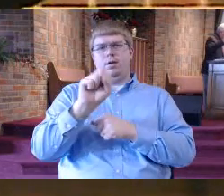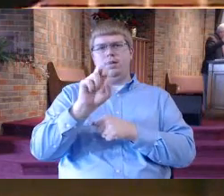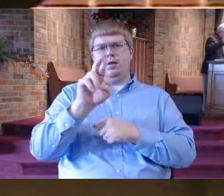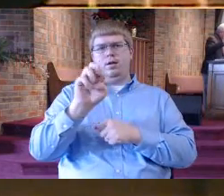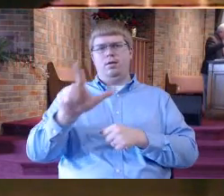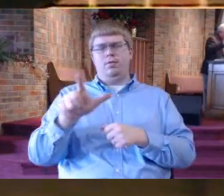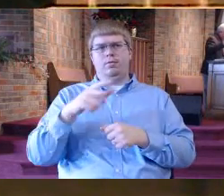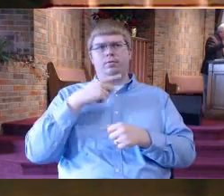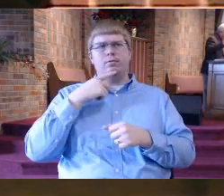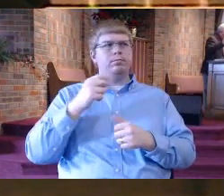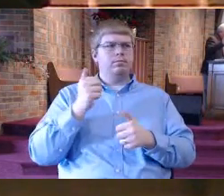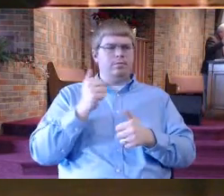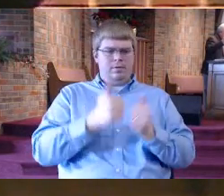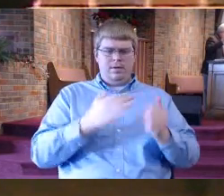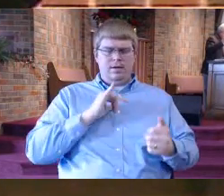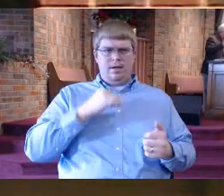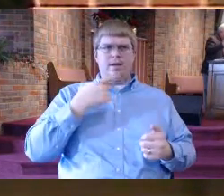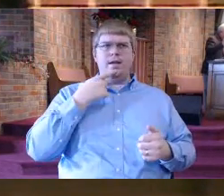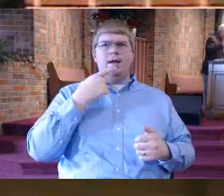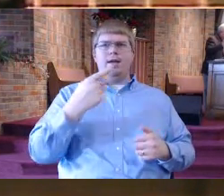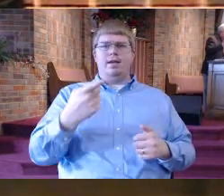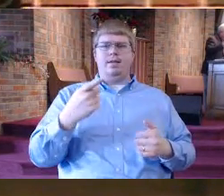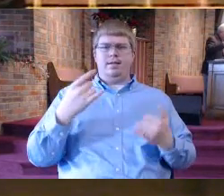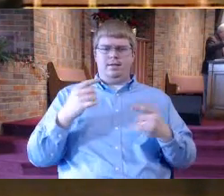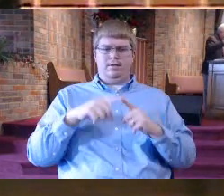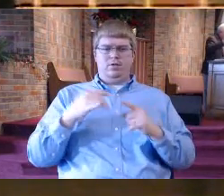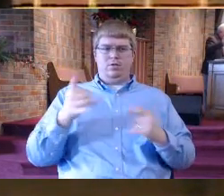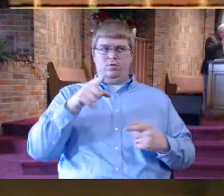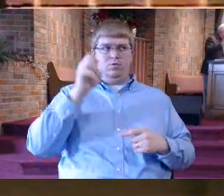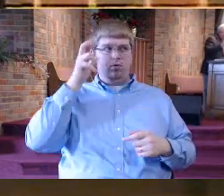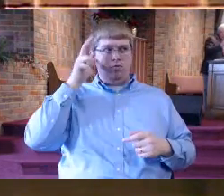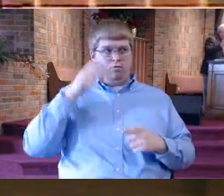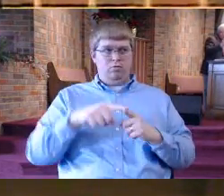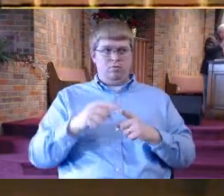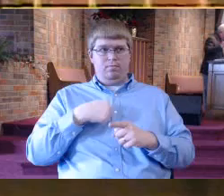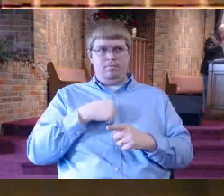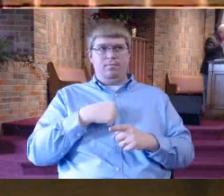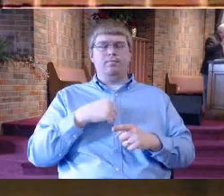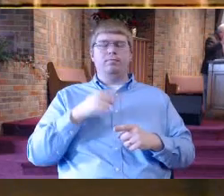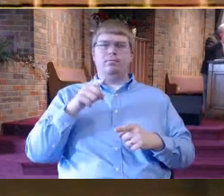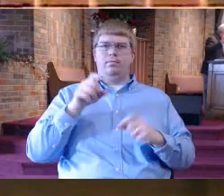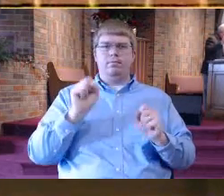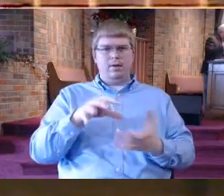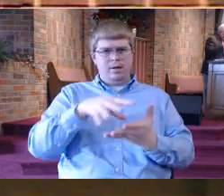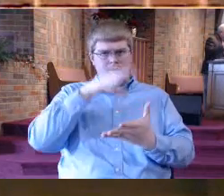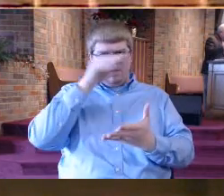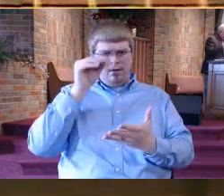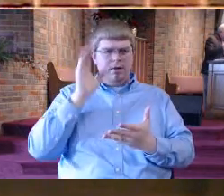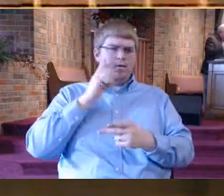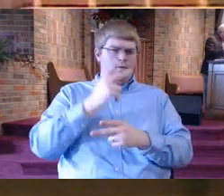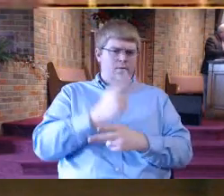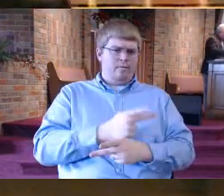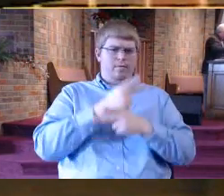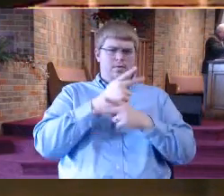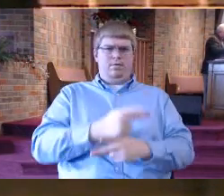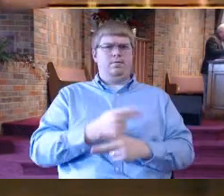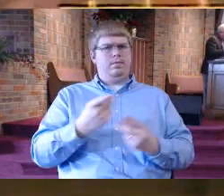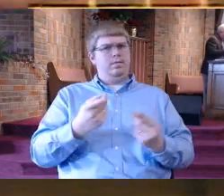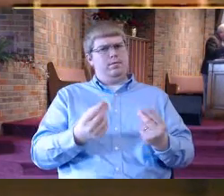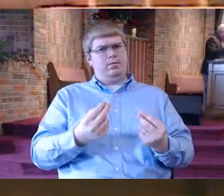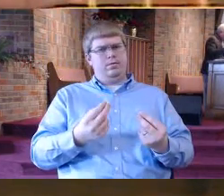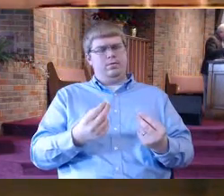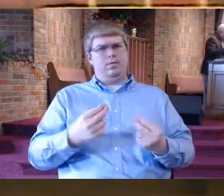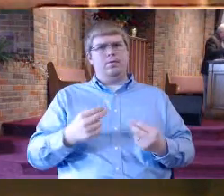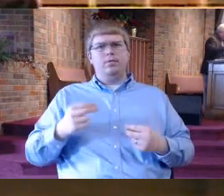judgments which I speak in your hearing today, that you may learn them and be careful to observe them. The